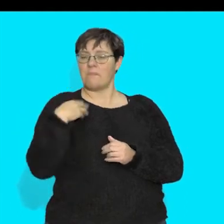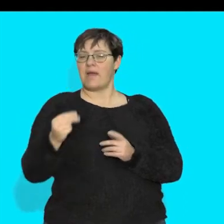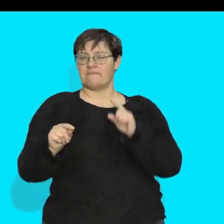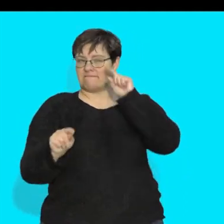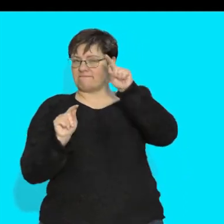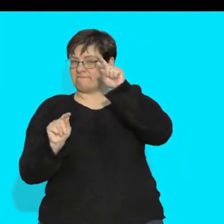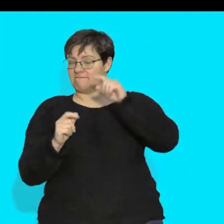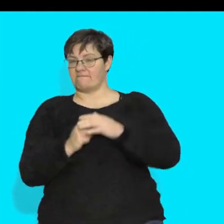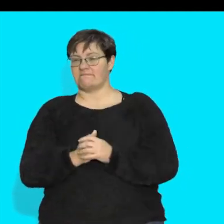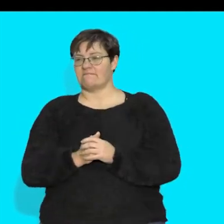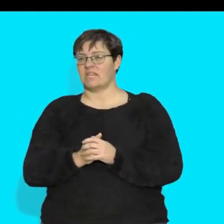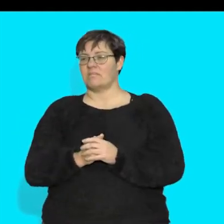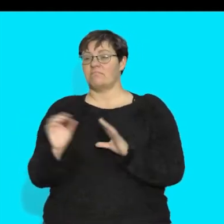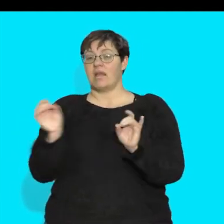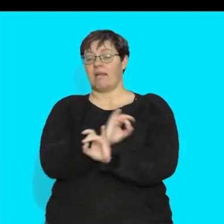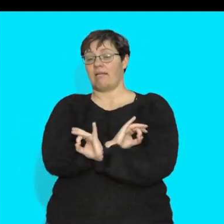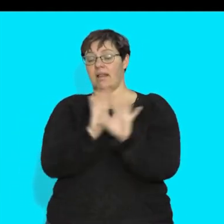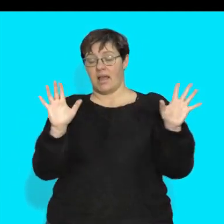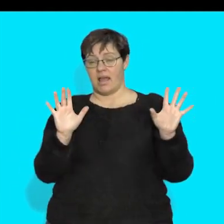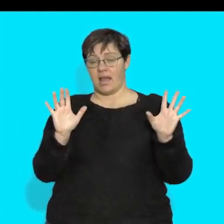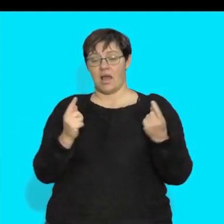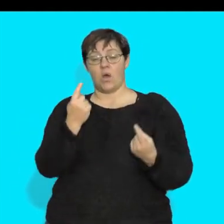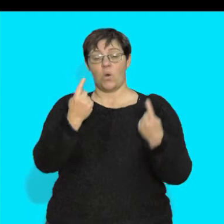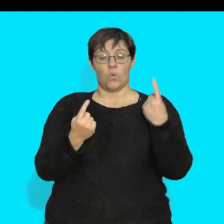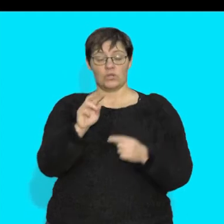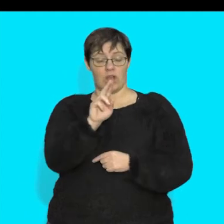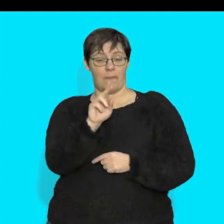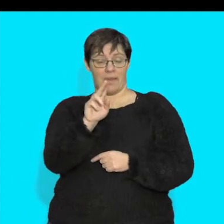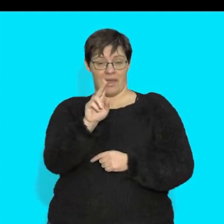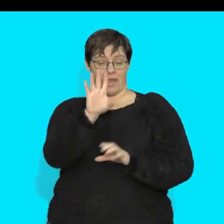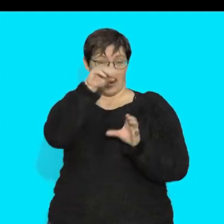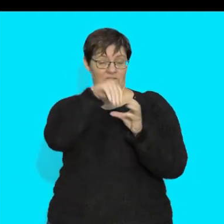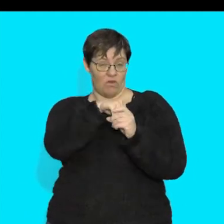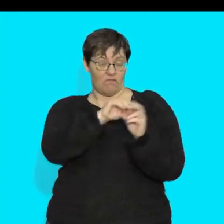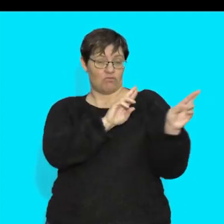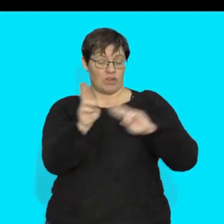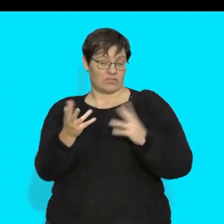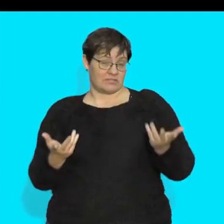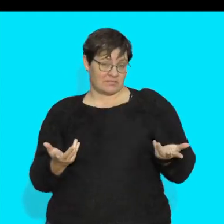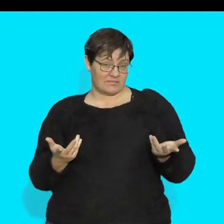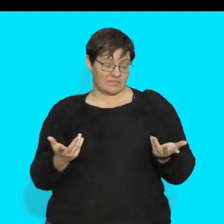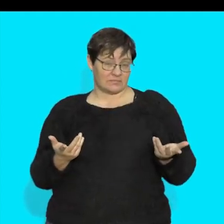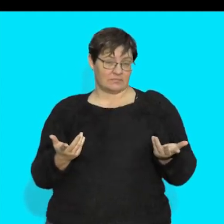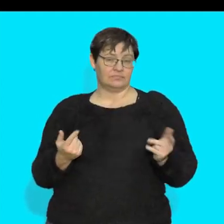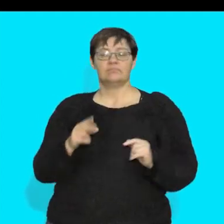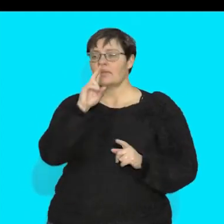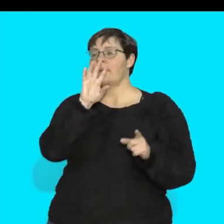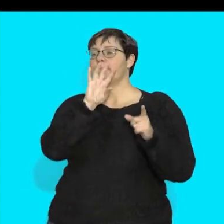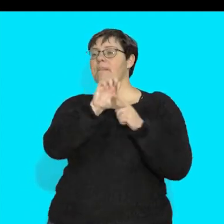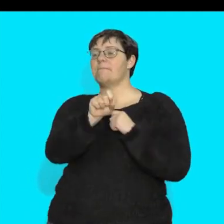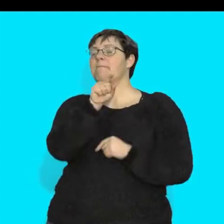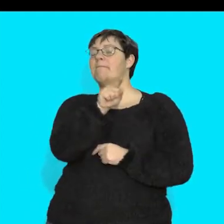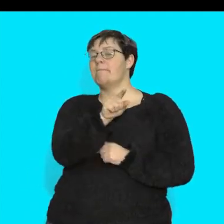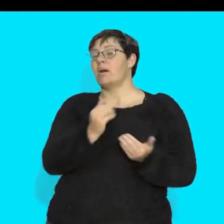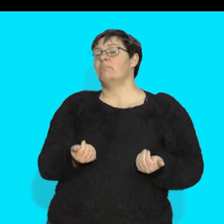got. So if we are clear about it, which of these pairs is going to be involved in the reaction? Well, we